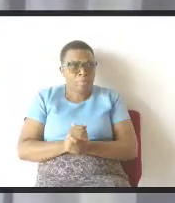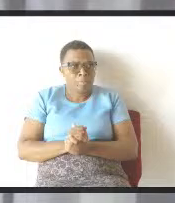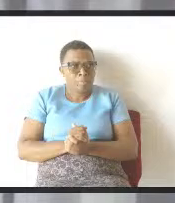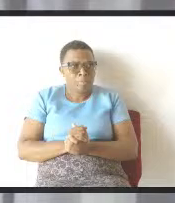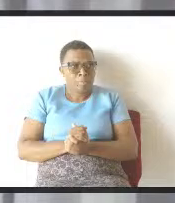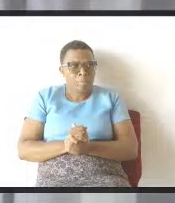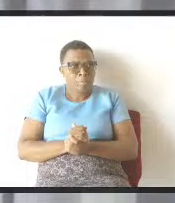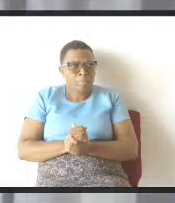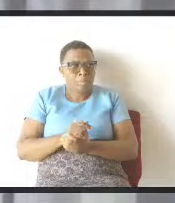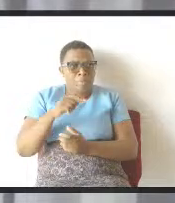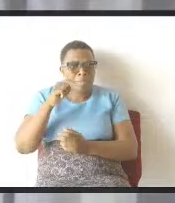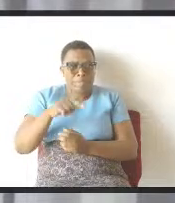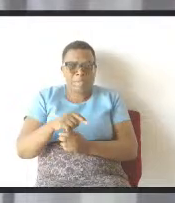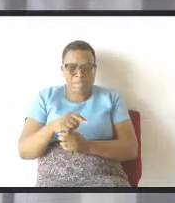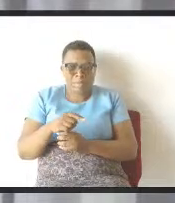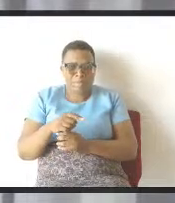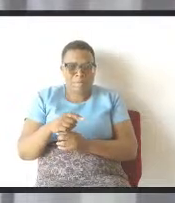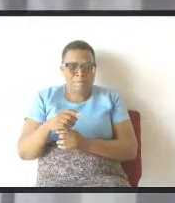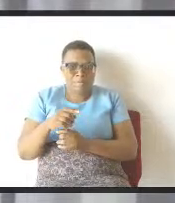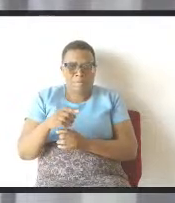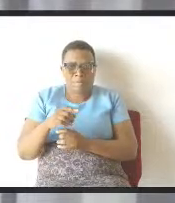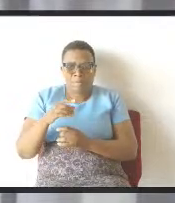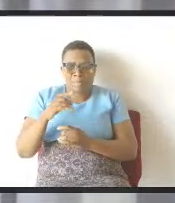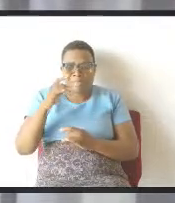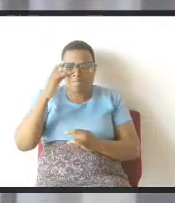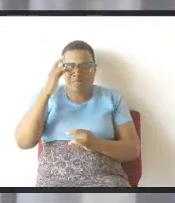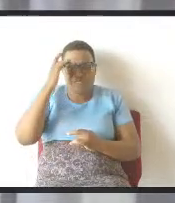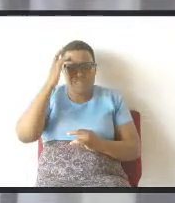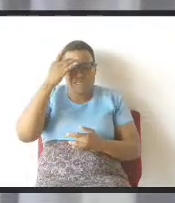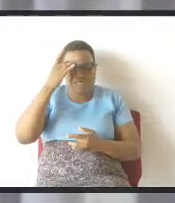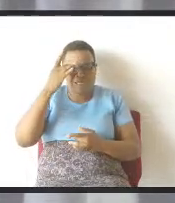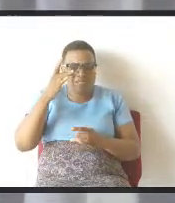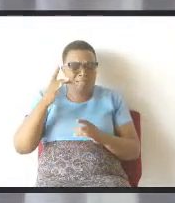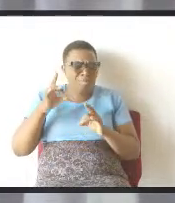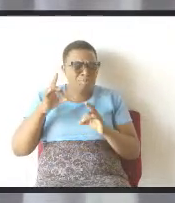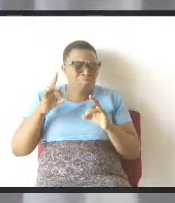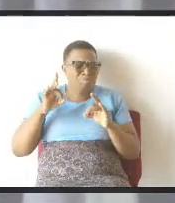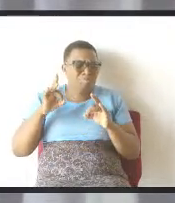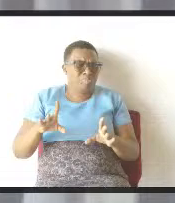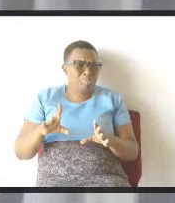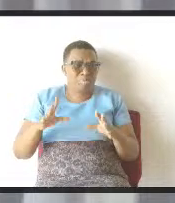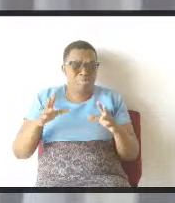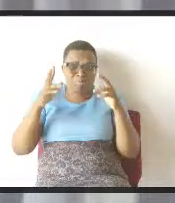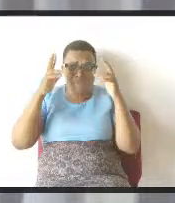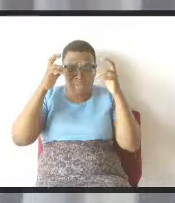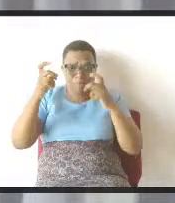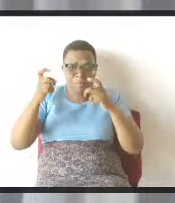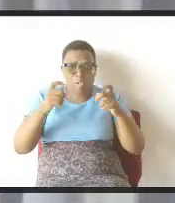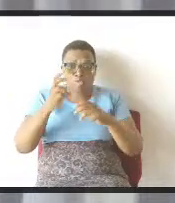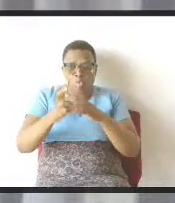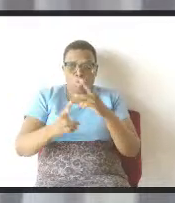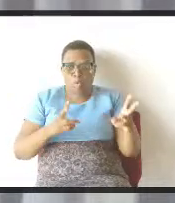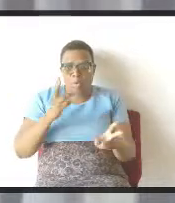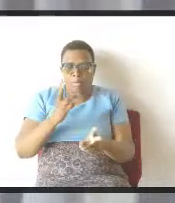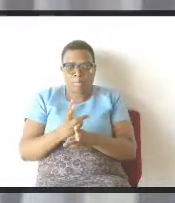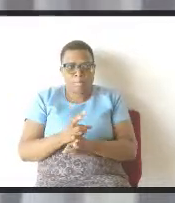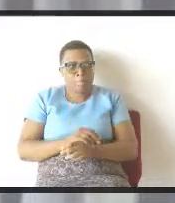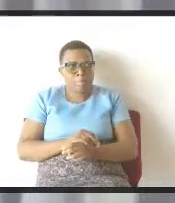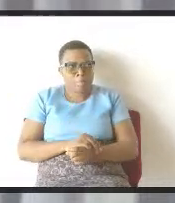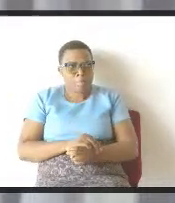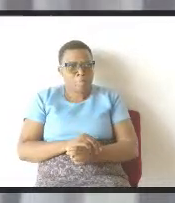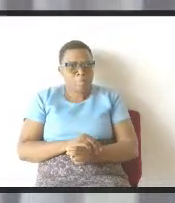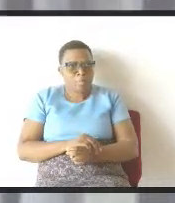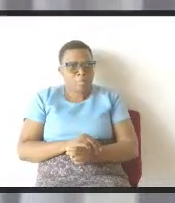in this very seductive Satan-controlled world,